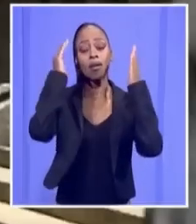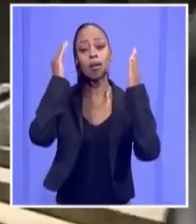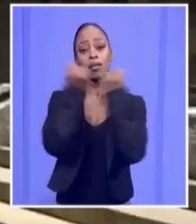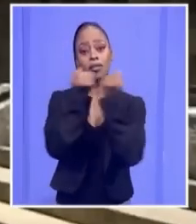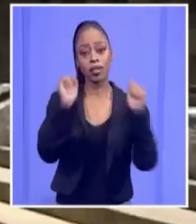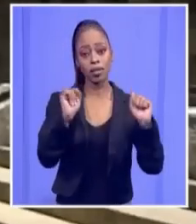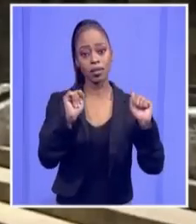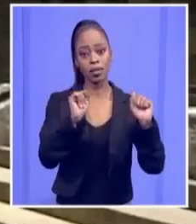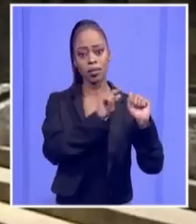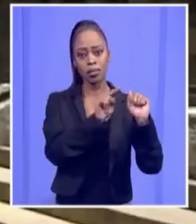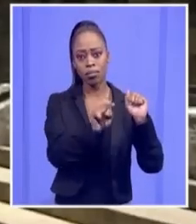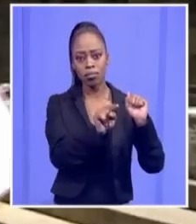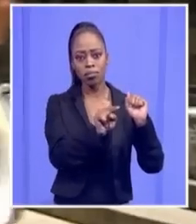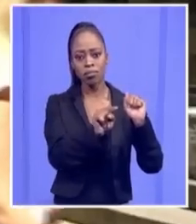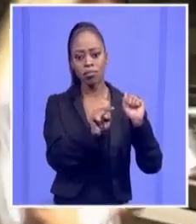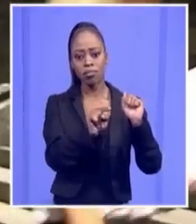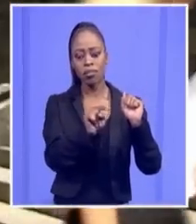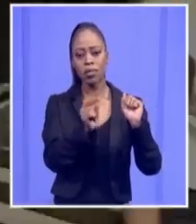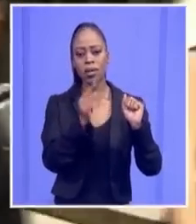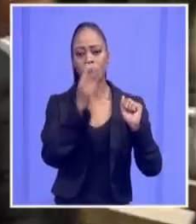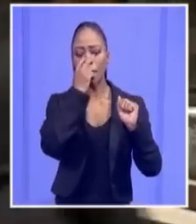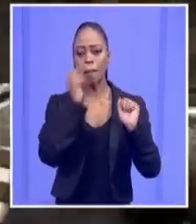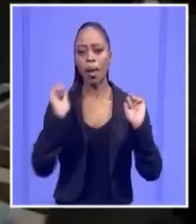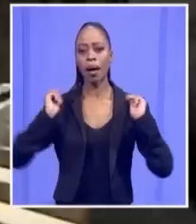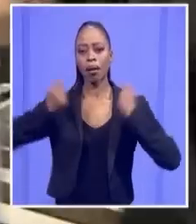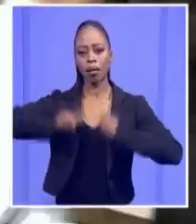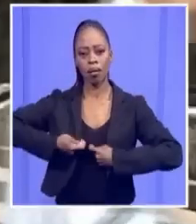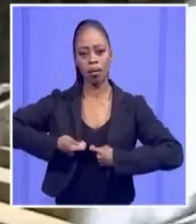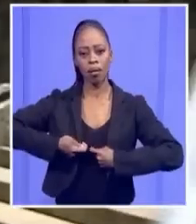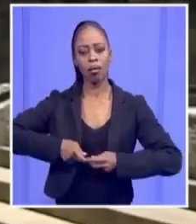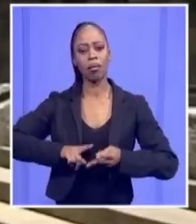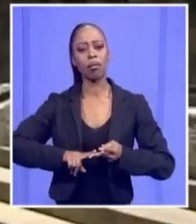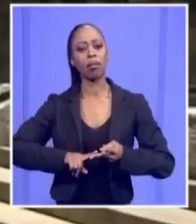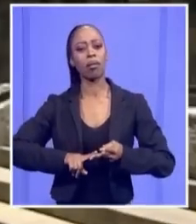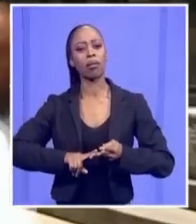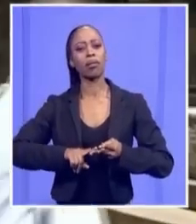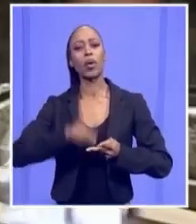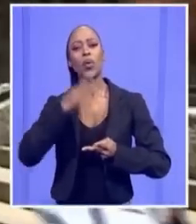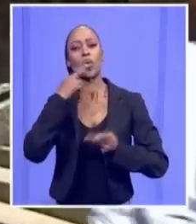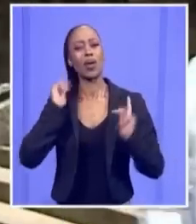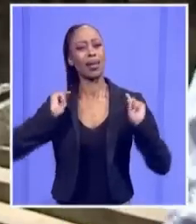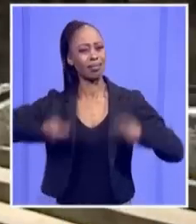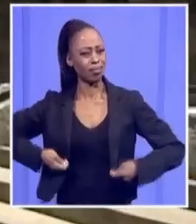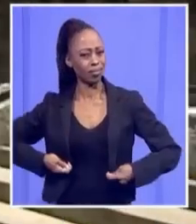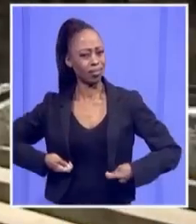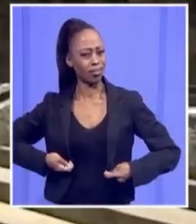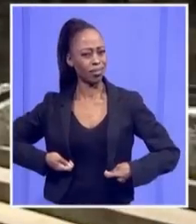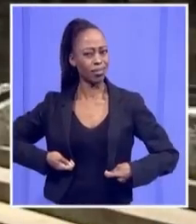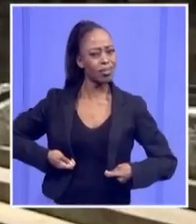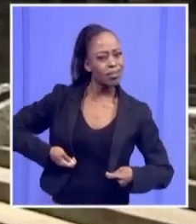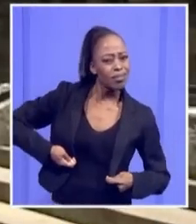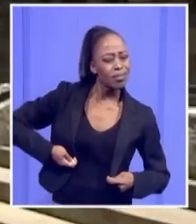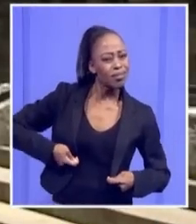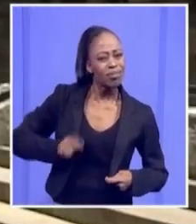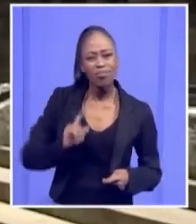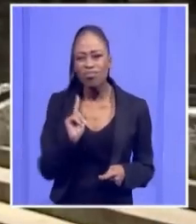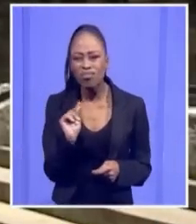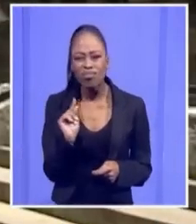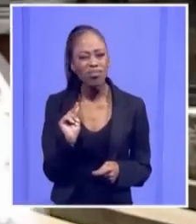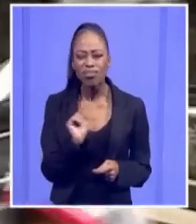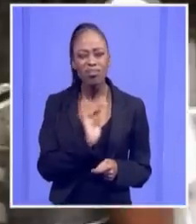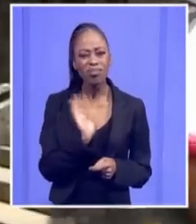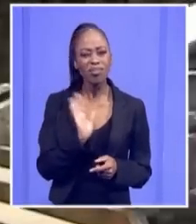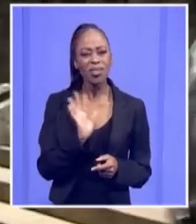justice is wearing black robes and on the other time wearing red robes? So we think, really, to be honest, that the judge